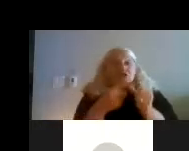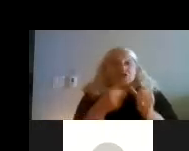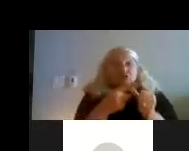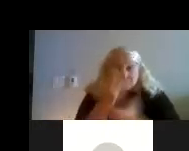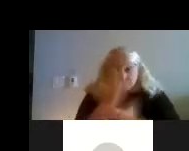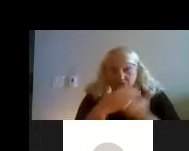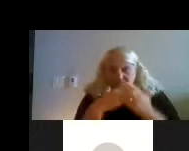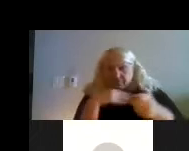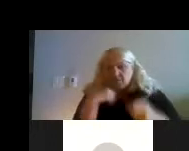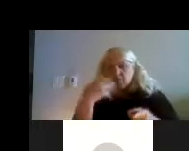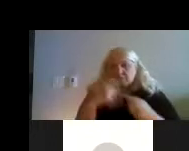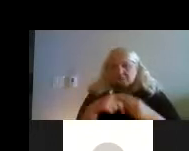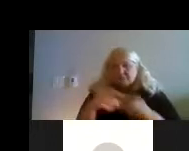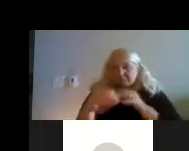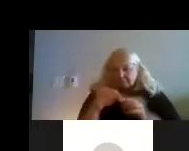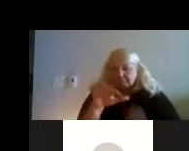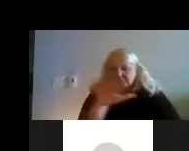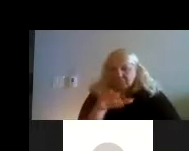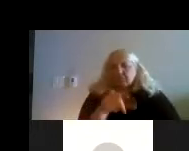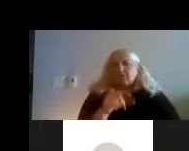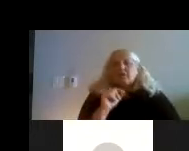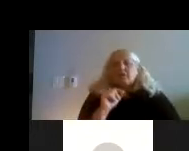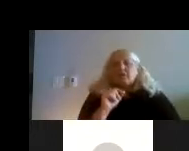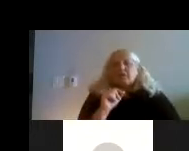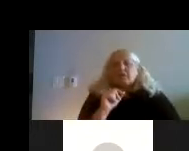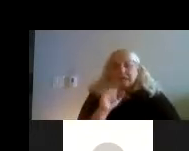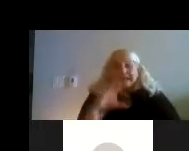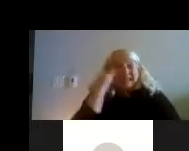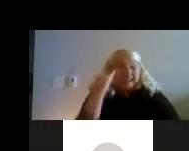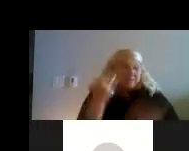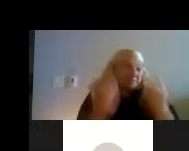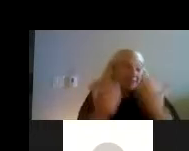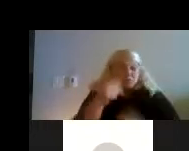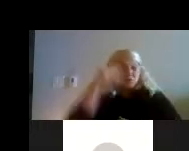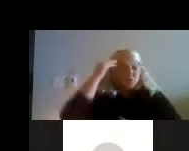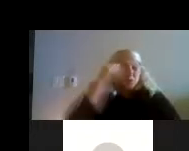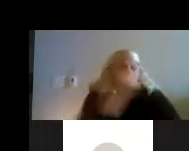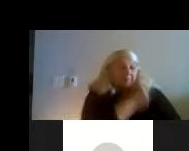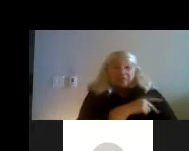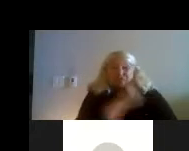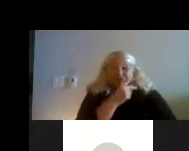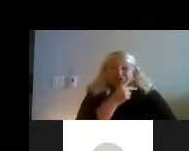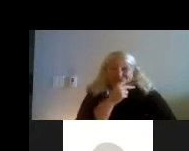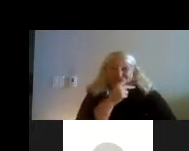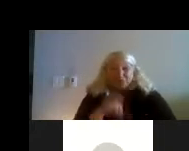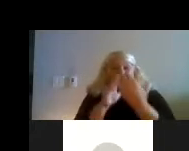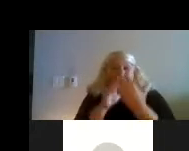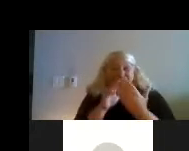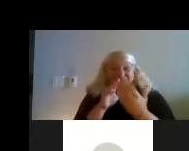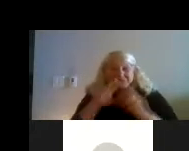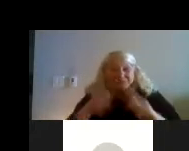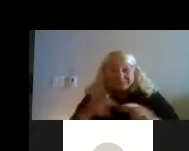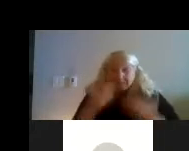to introduce you to is something that, if you are familiar with patient-oriented research, you might have seen this before. It's